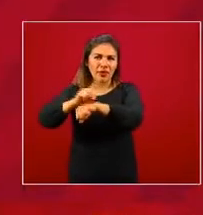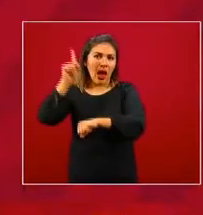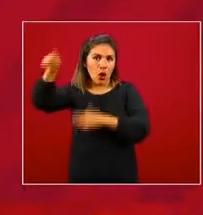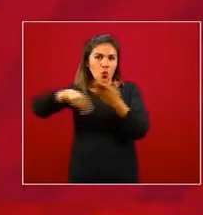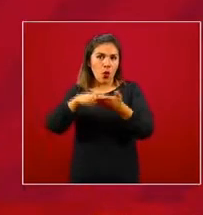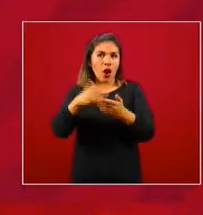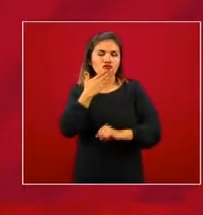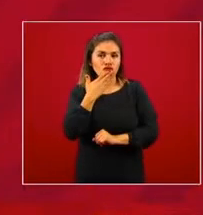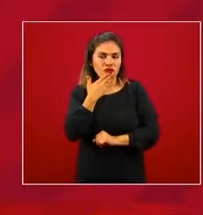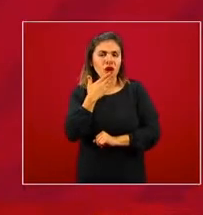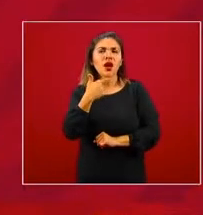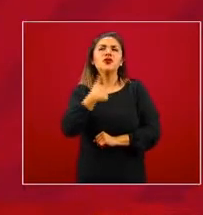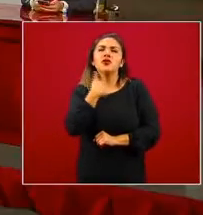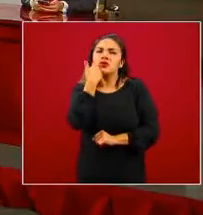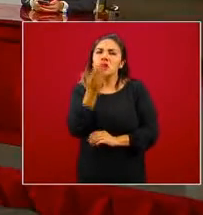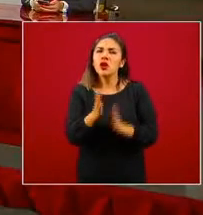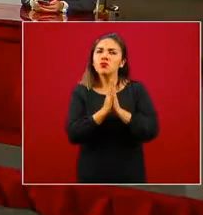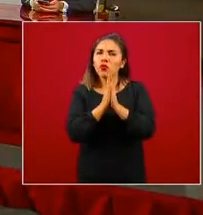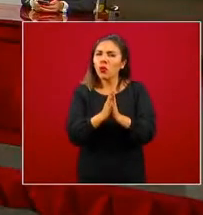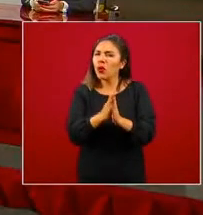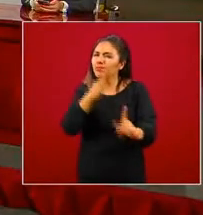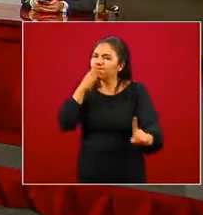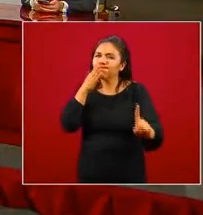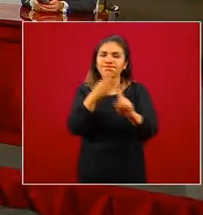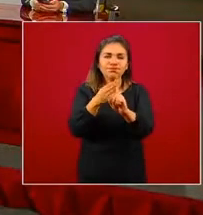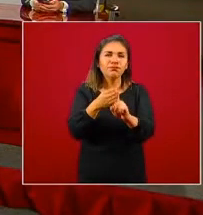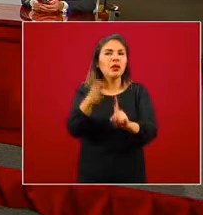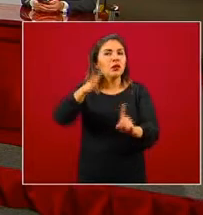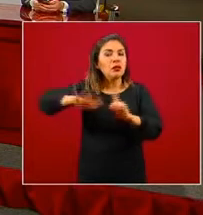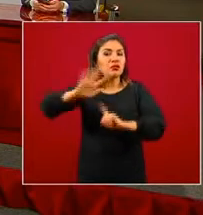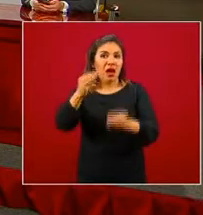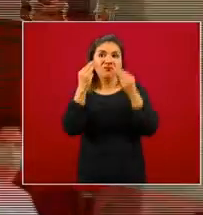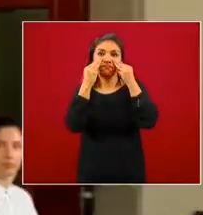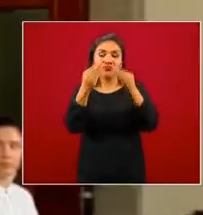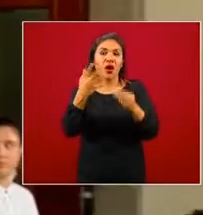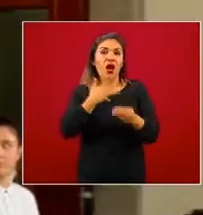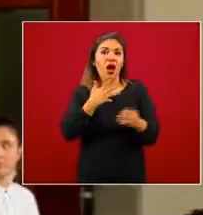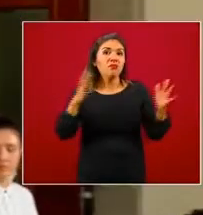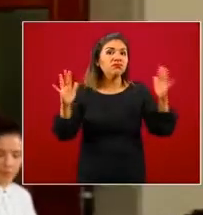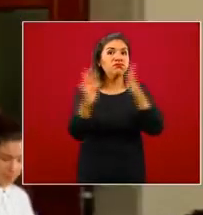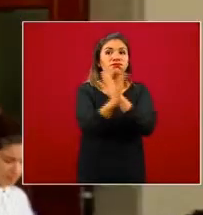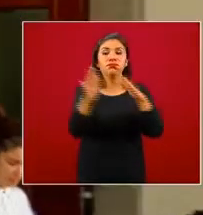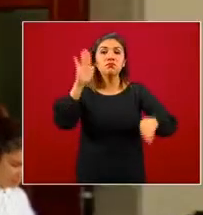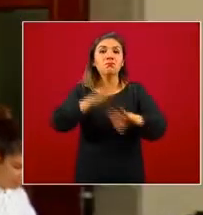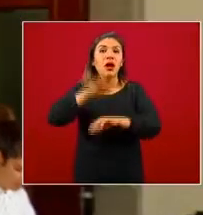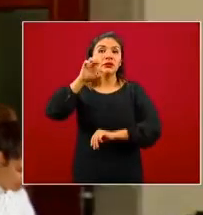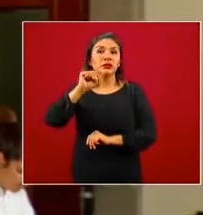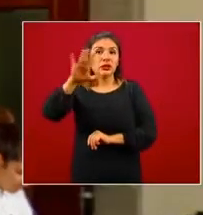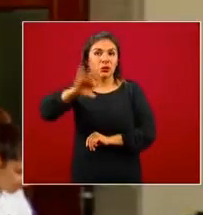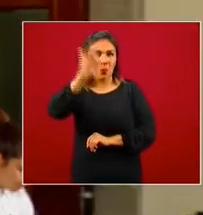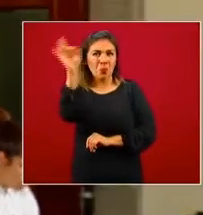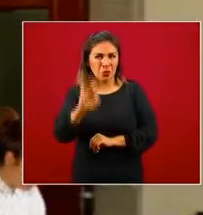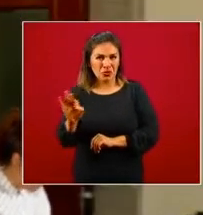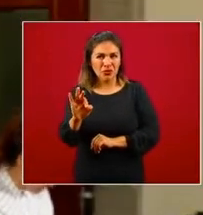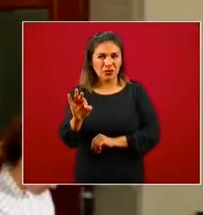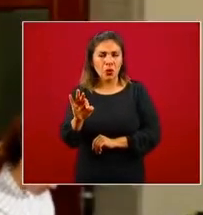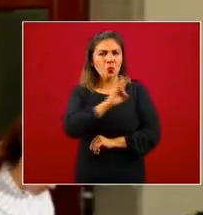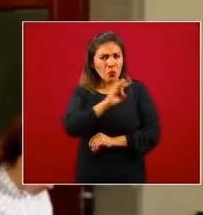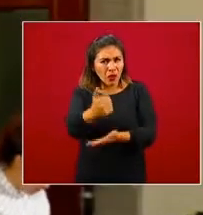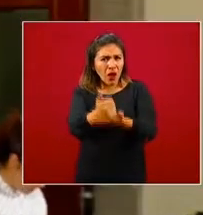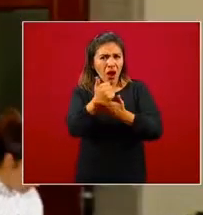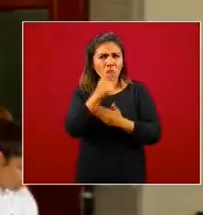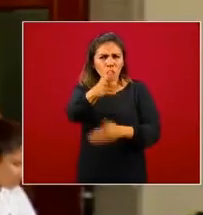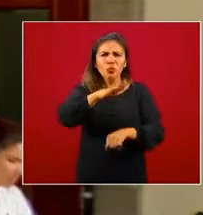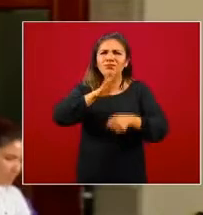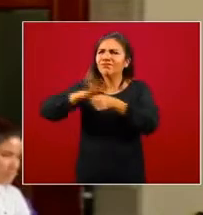who are watching the press conference each night. And so I see that from the mobility report,